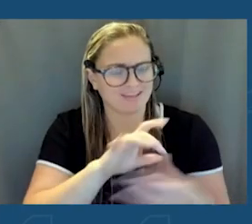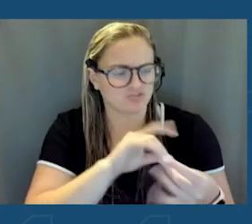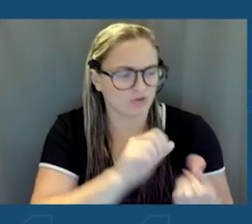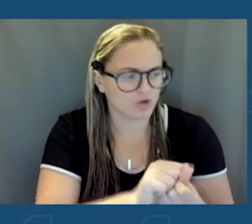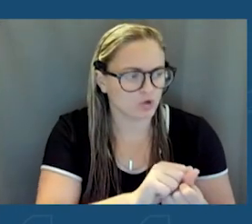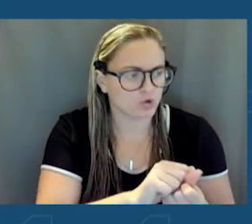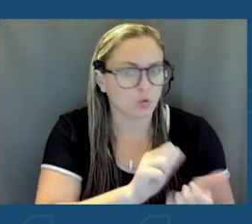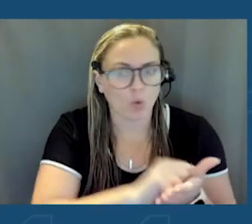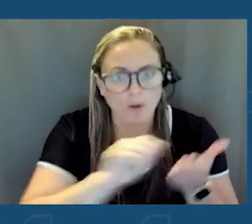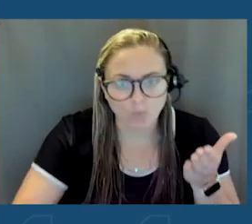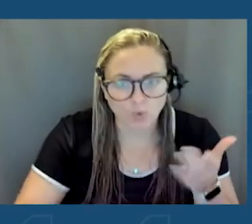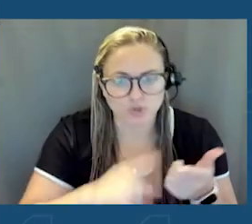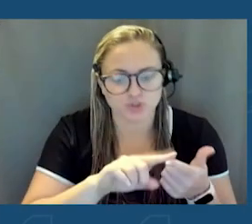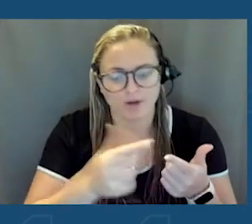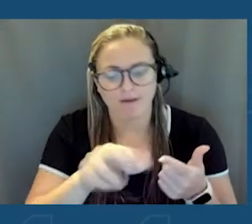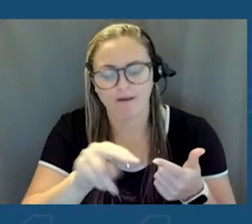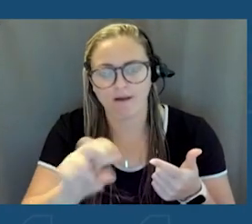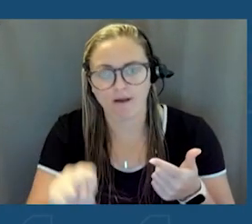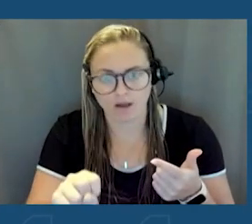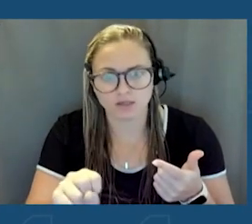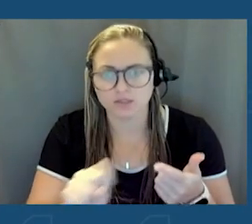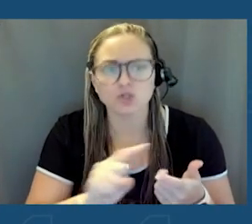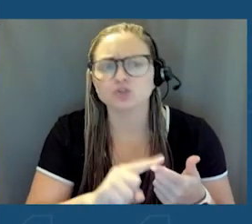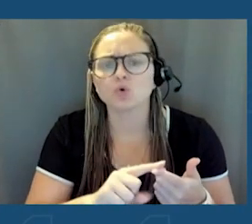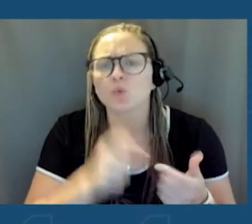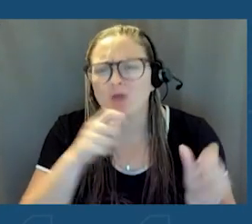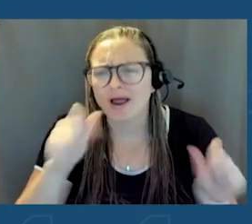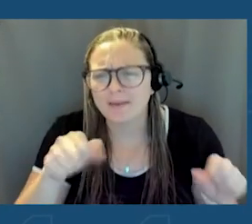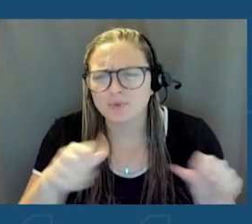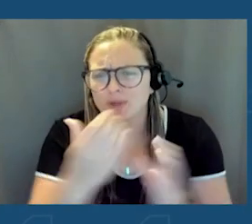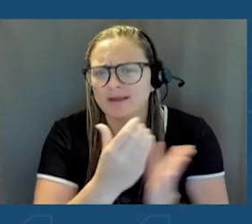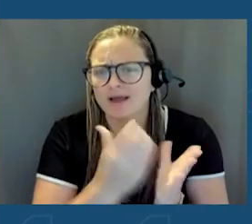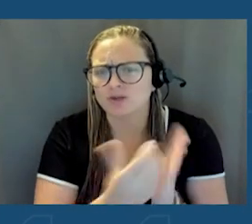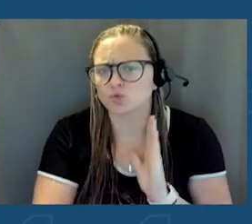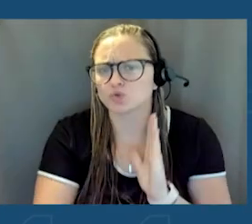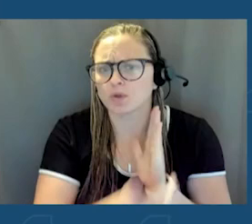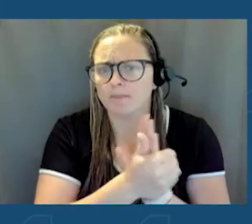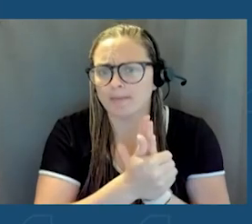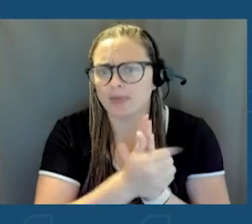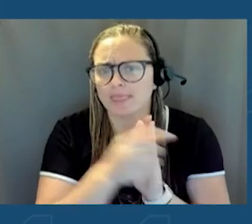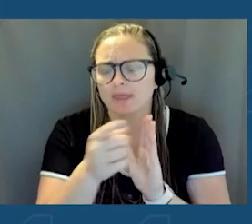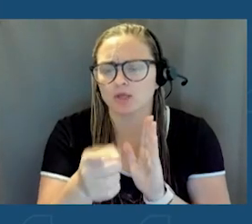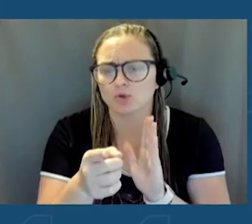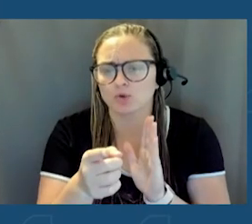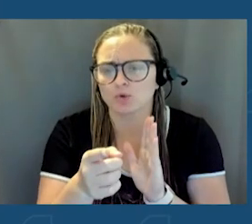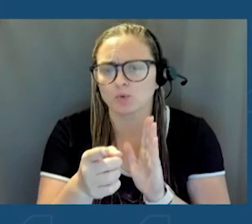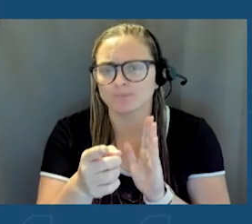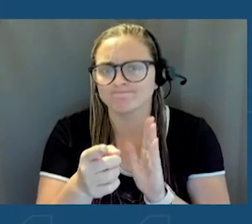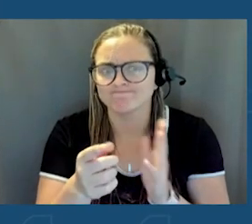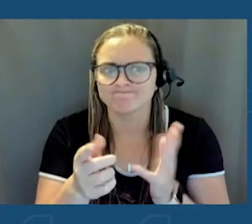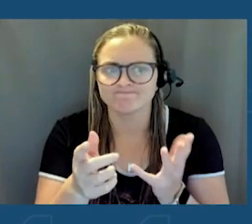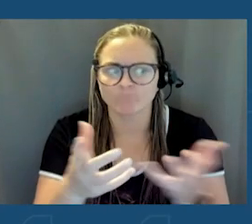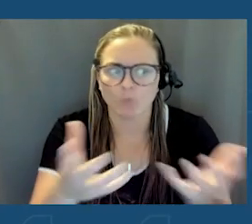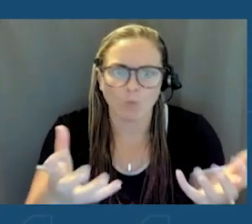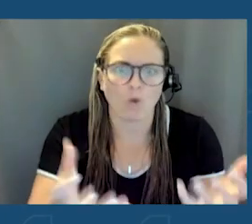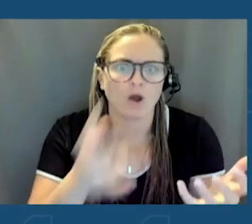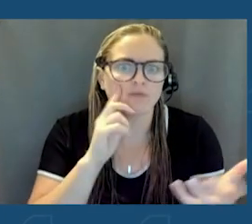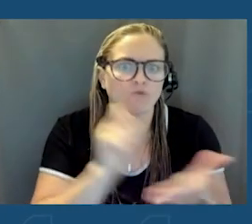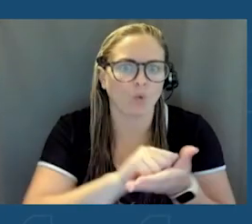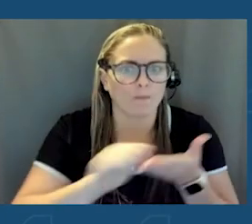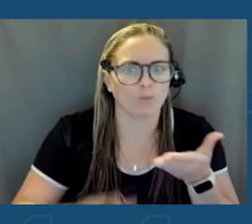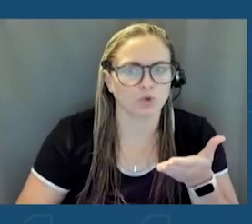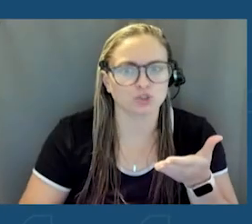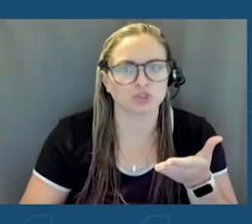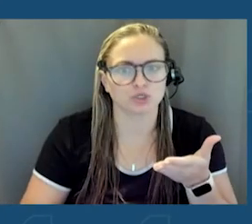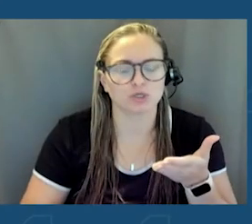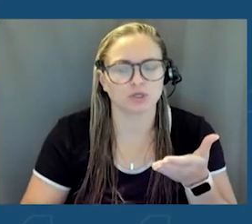the end of the legislative session, you weren't able to get the constitutional amendment that you had sought on abortion. Do you think that